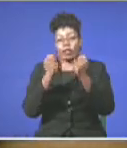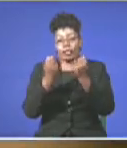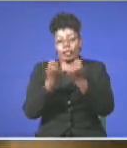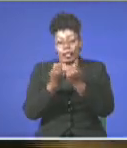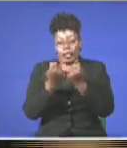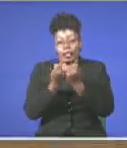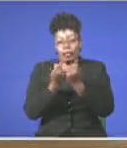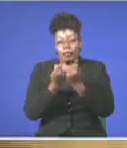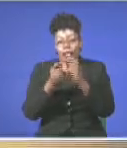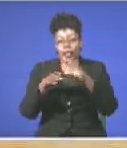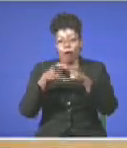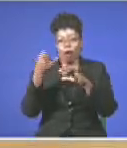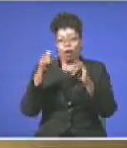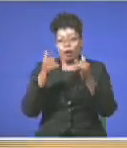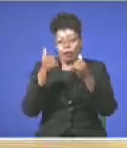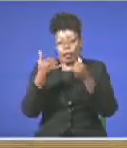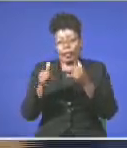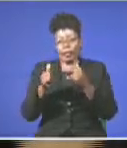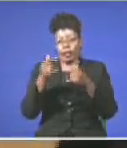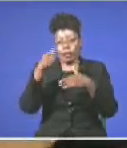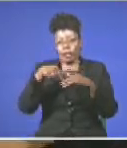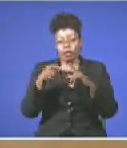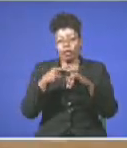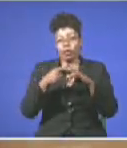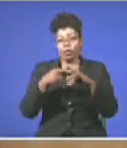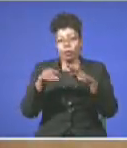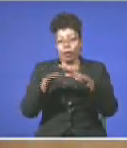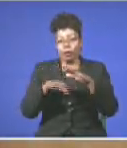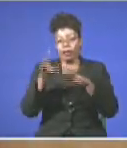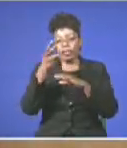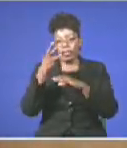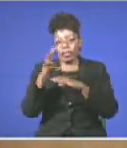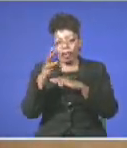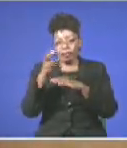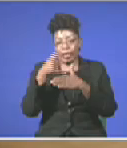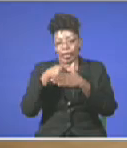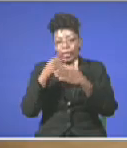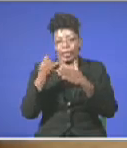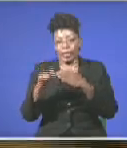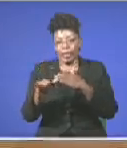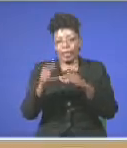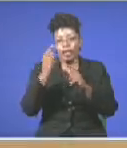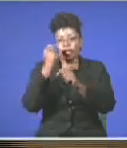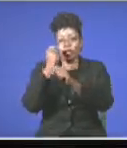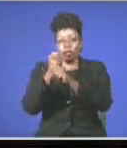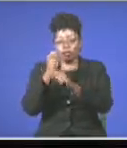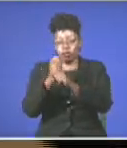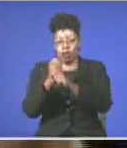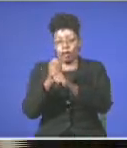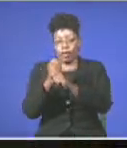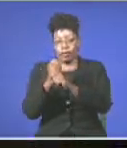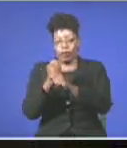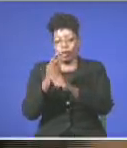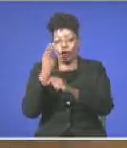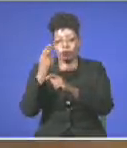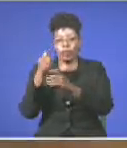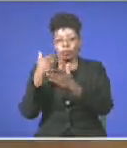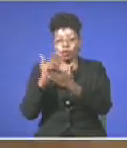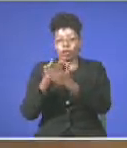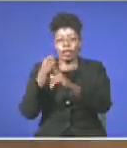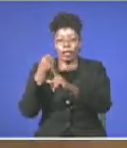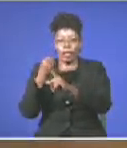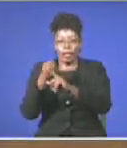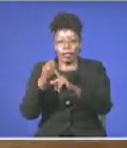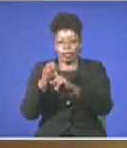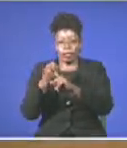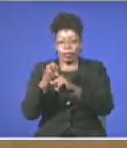and this game went to the bottom of the seventh with the Sharks up 12-11. From there, the Truckers refueled and pounded out some hits. That